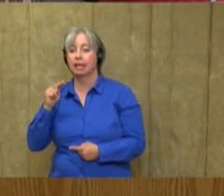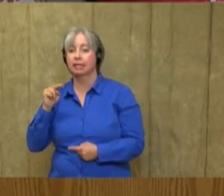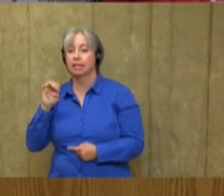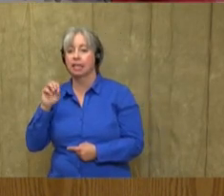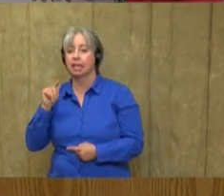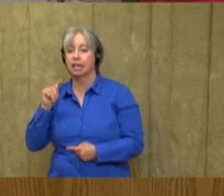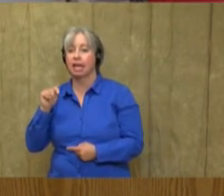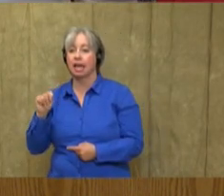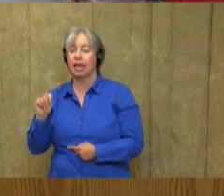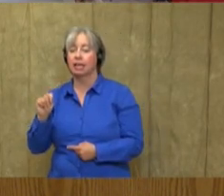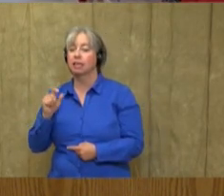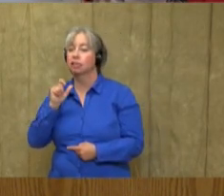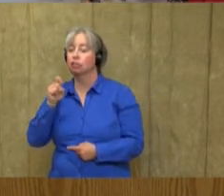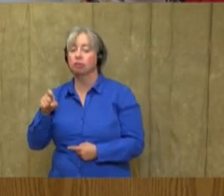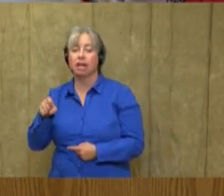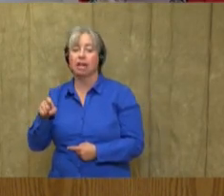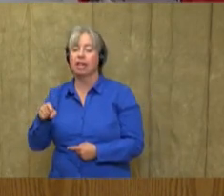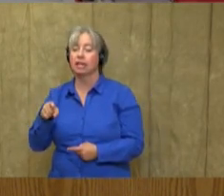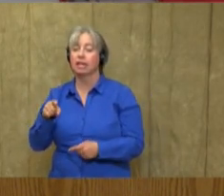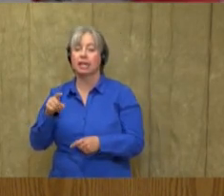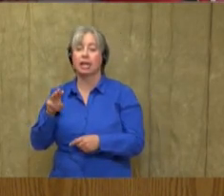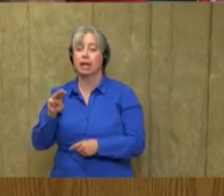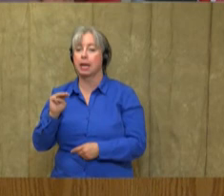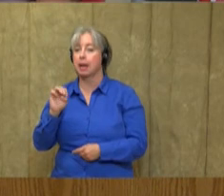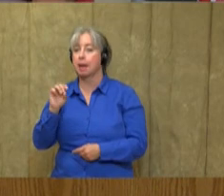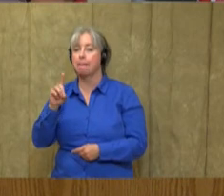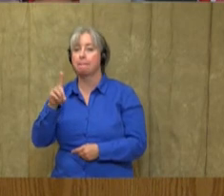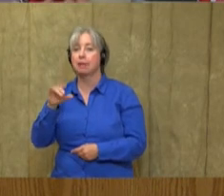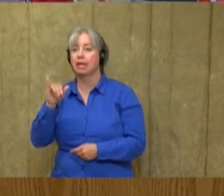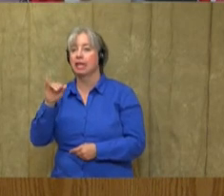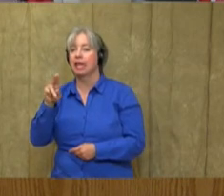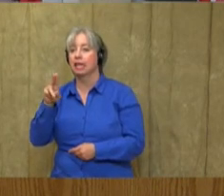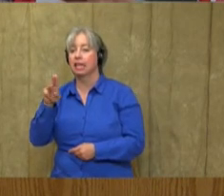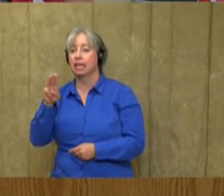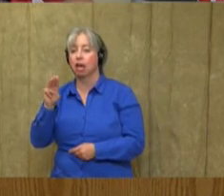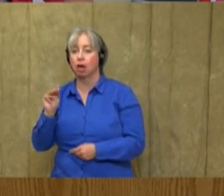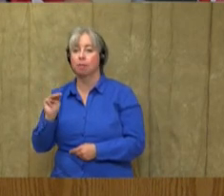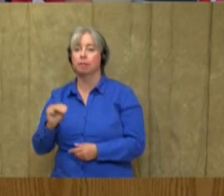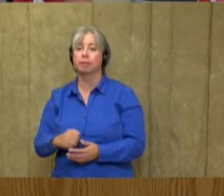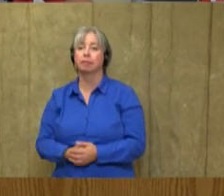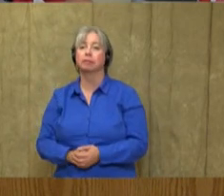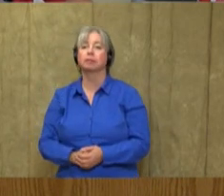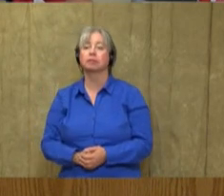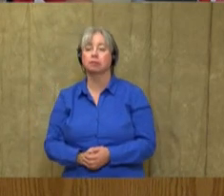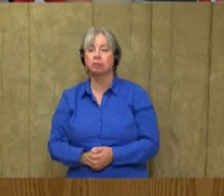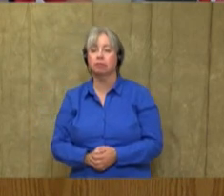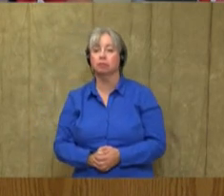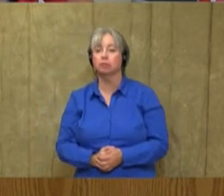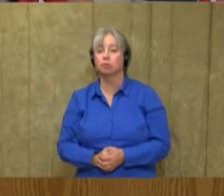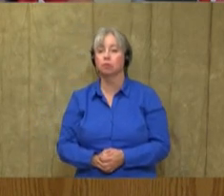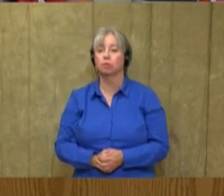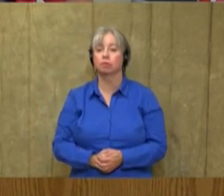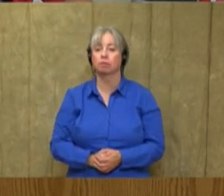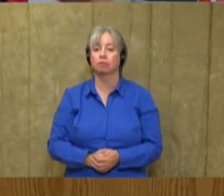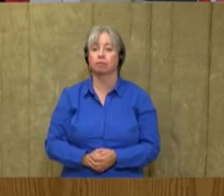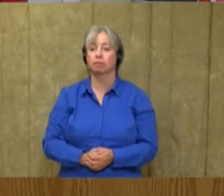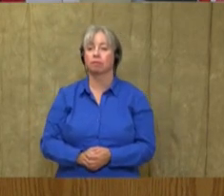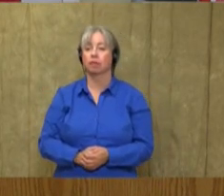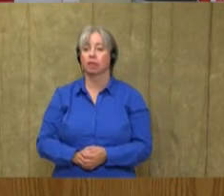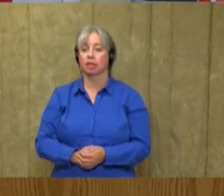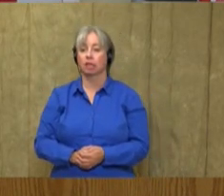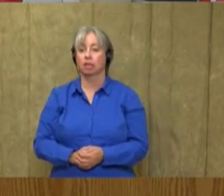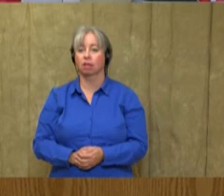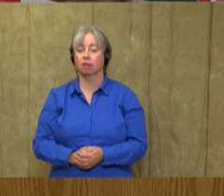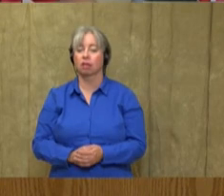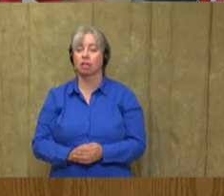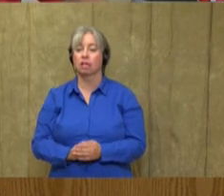space. All right, a couple of things I wanted to show you. I went on